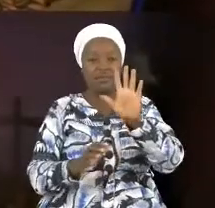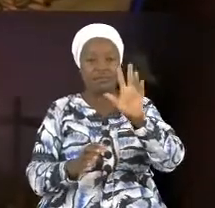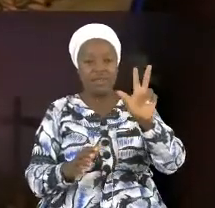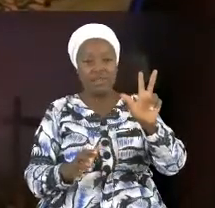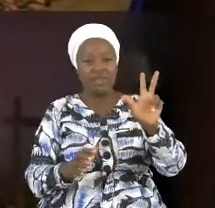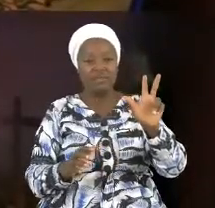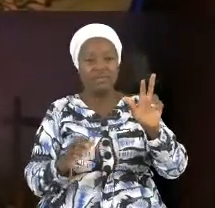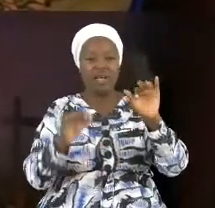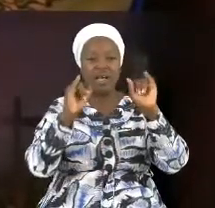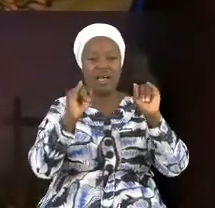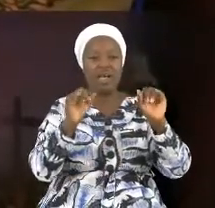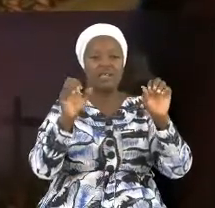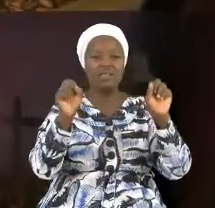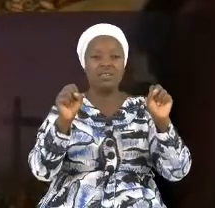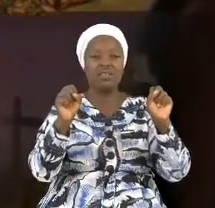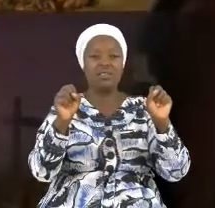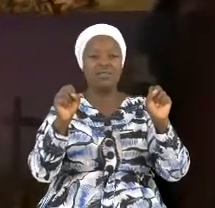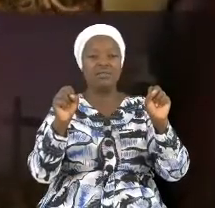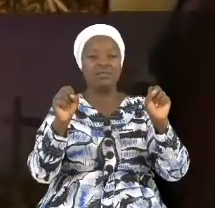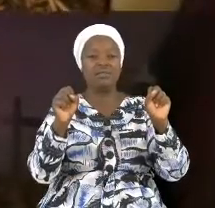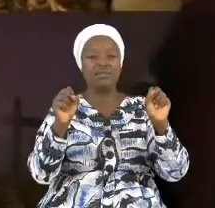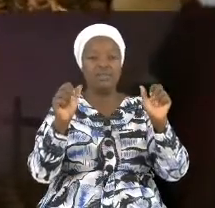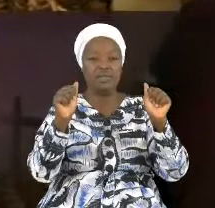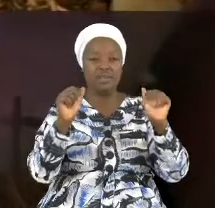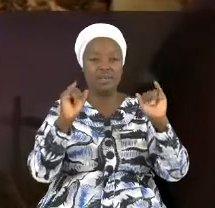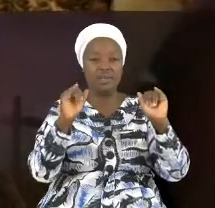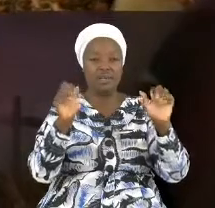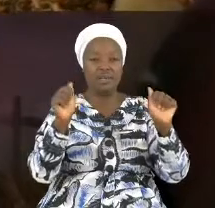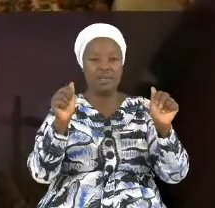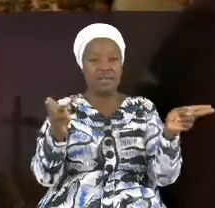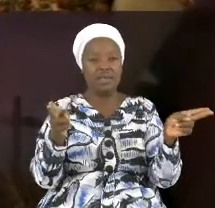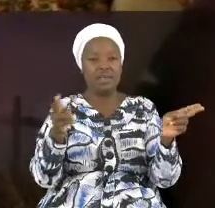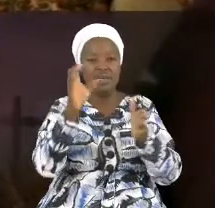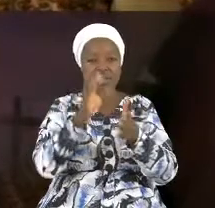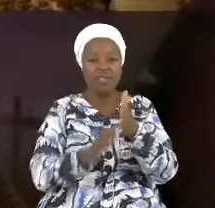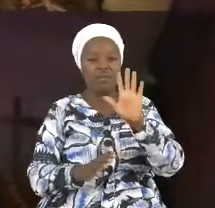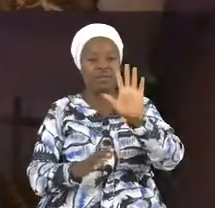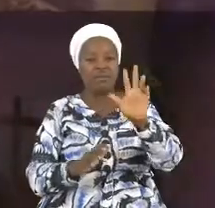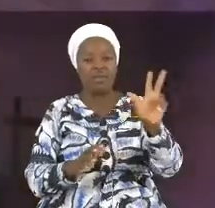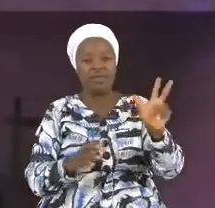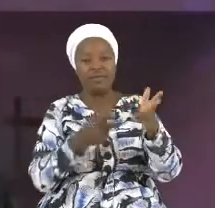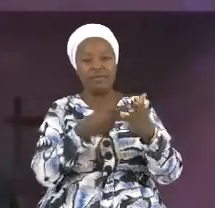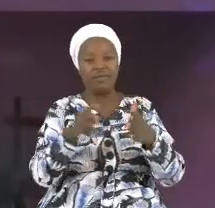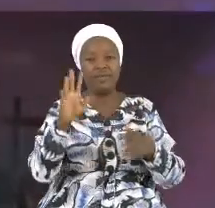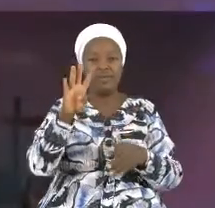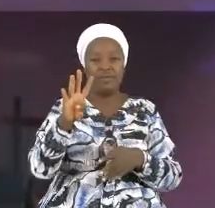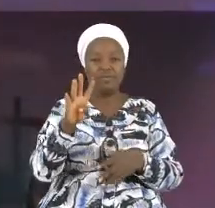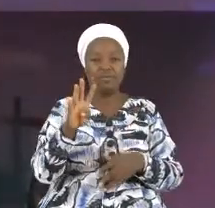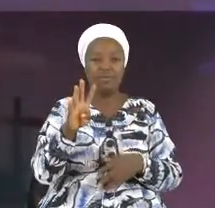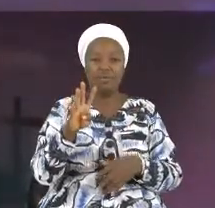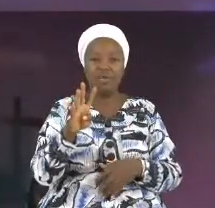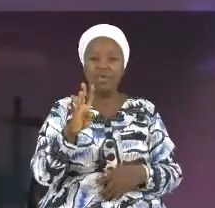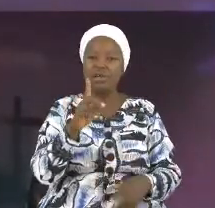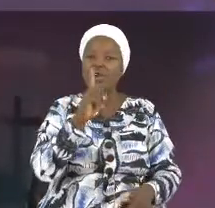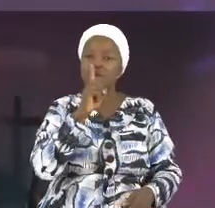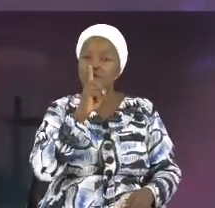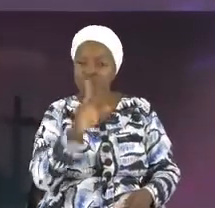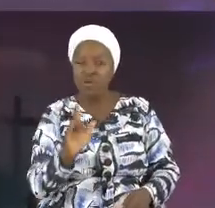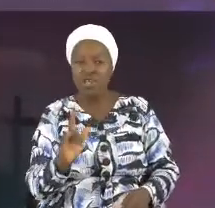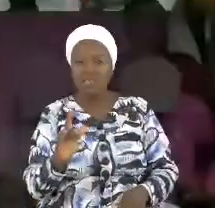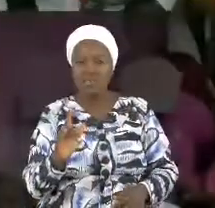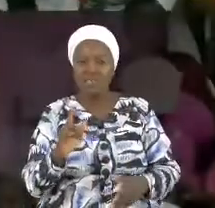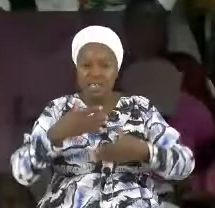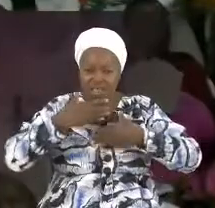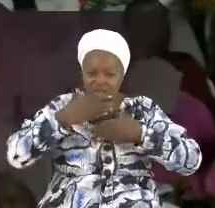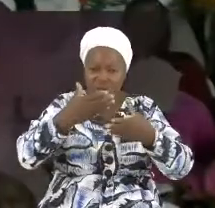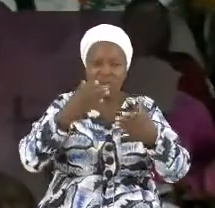chapter 53, reading from verse 4. "Surely," let me hear by Yelsa's state,